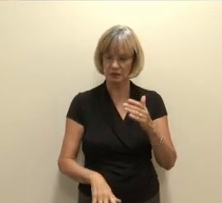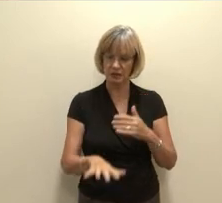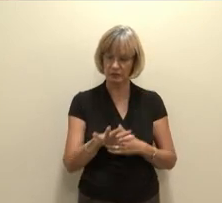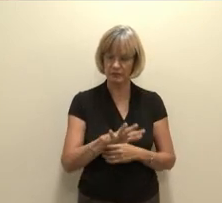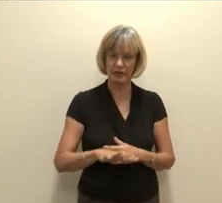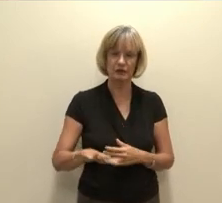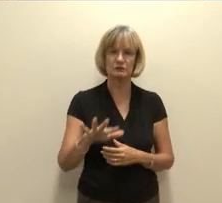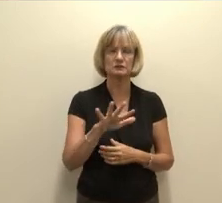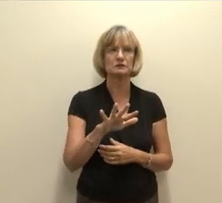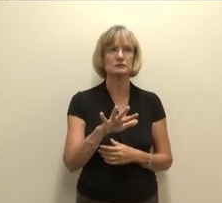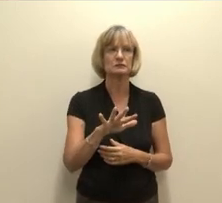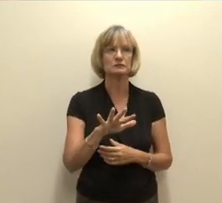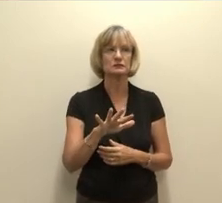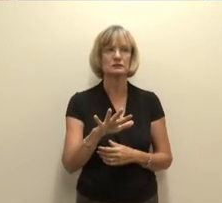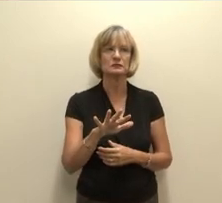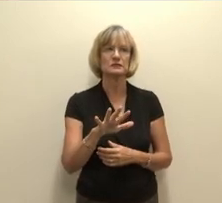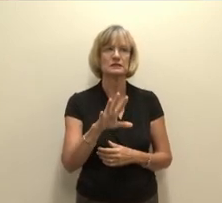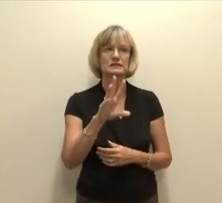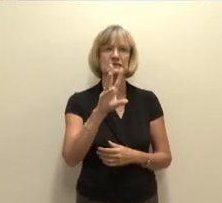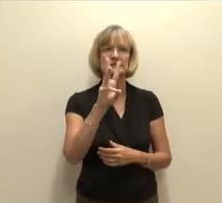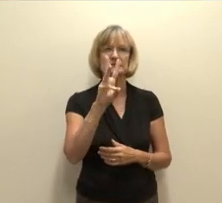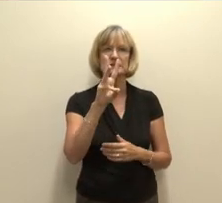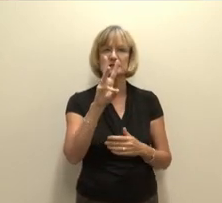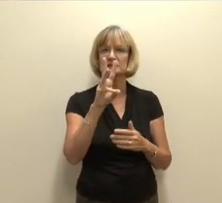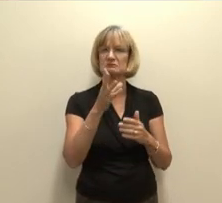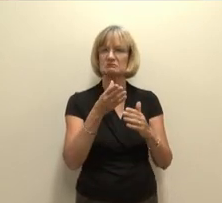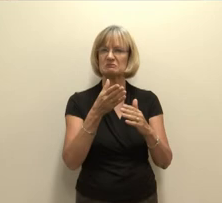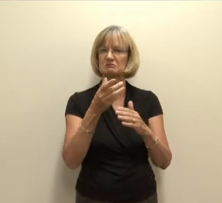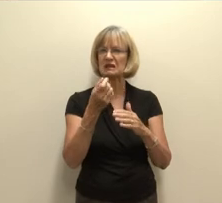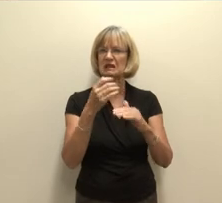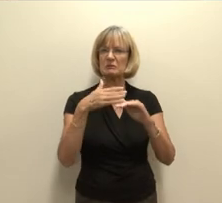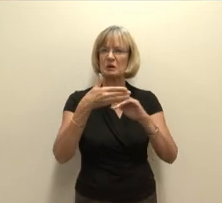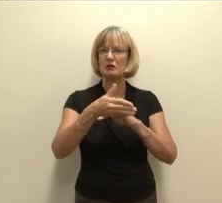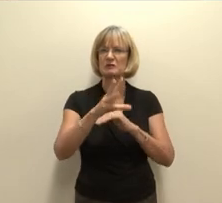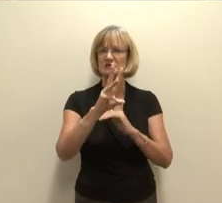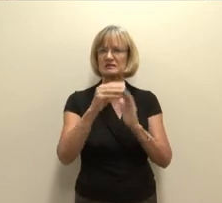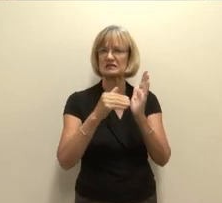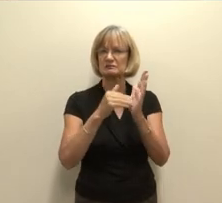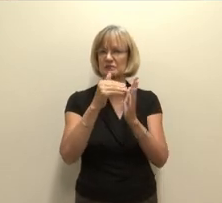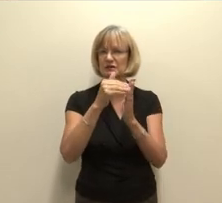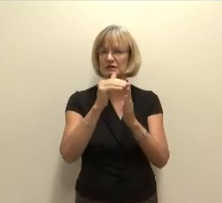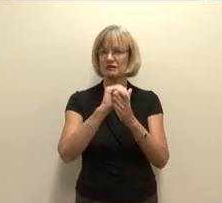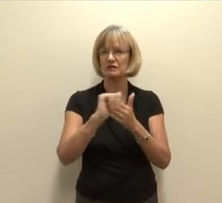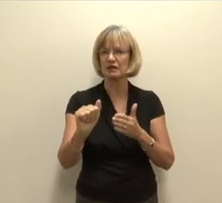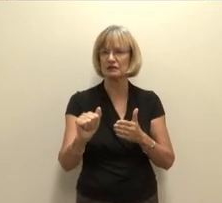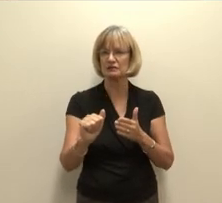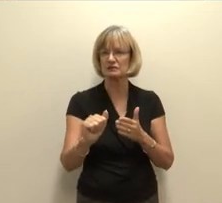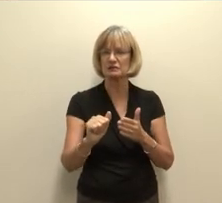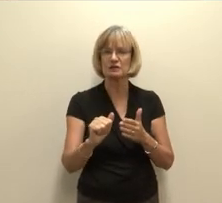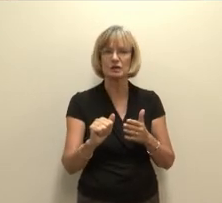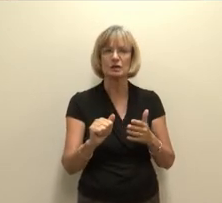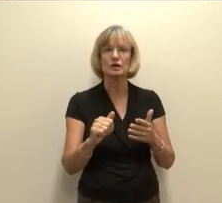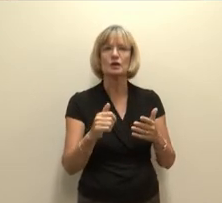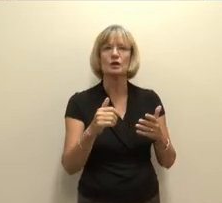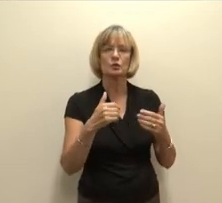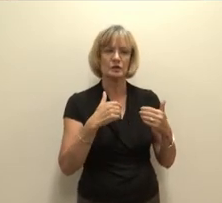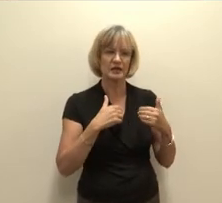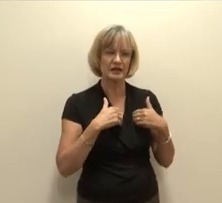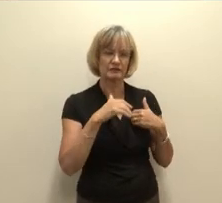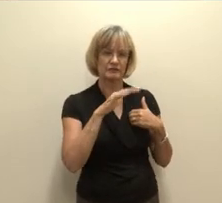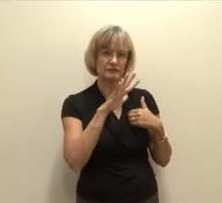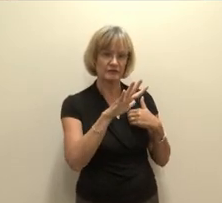about a little over $6 million. We put about 5.5 $4 million